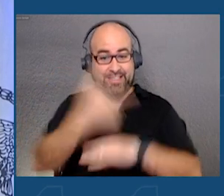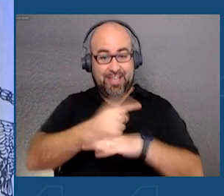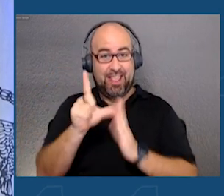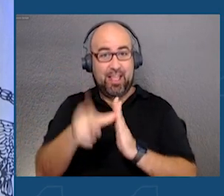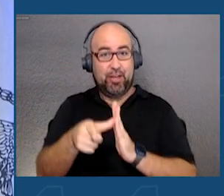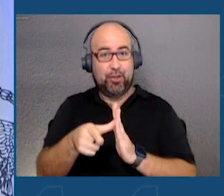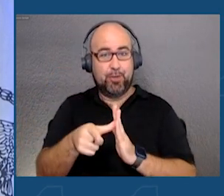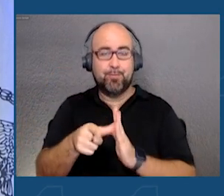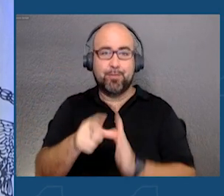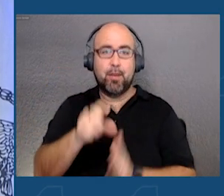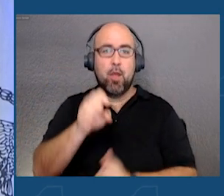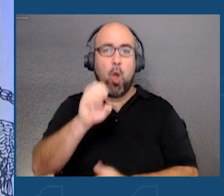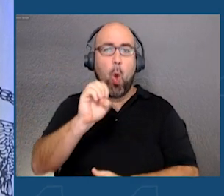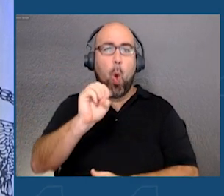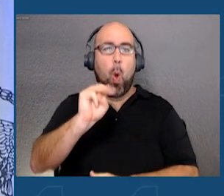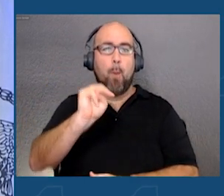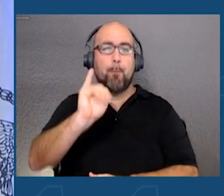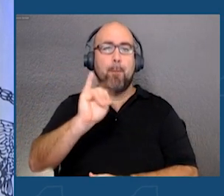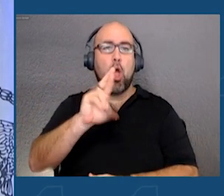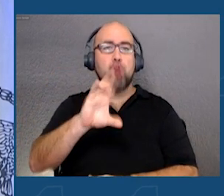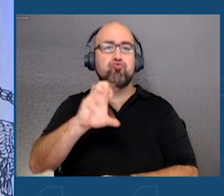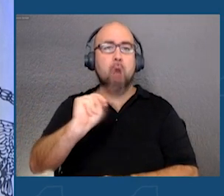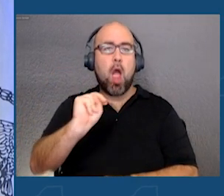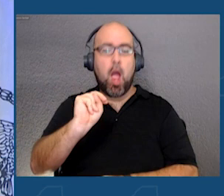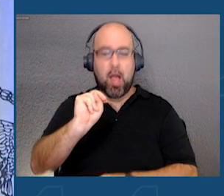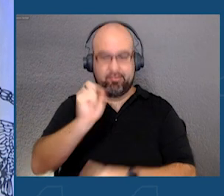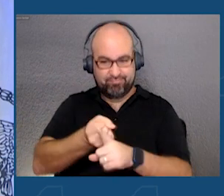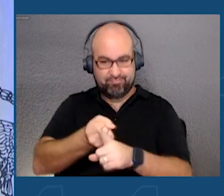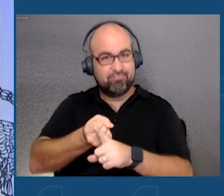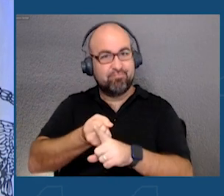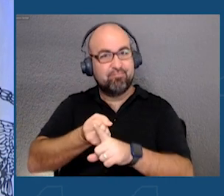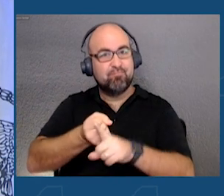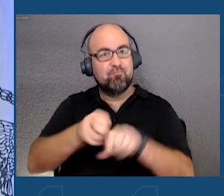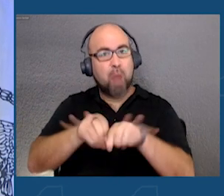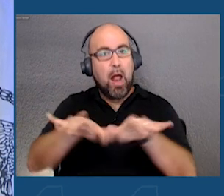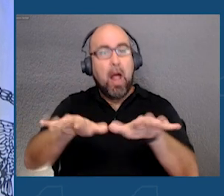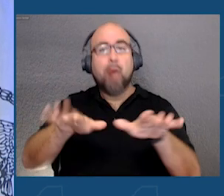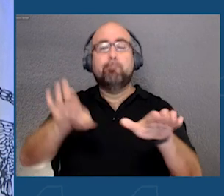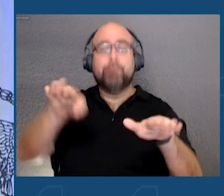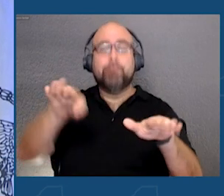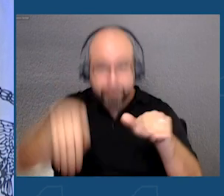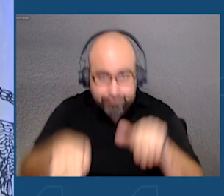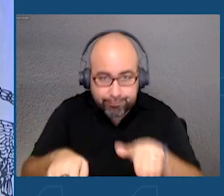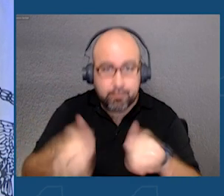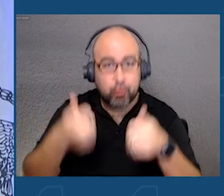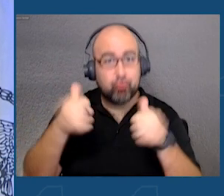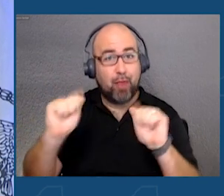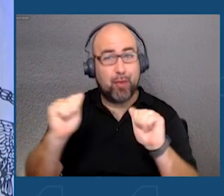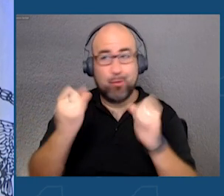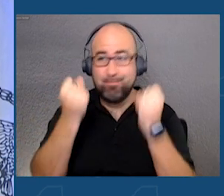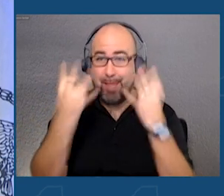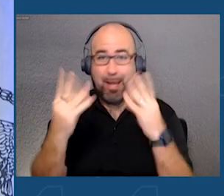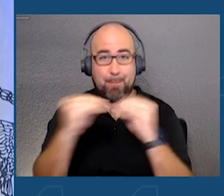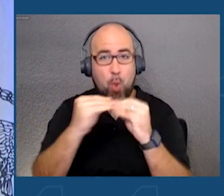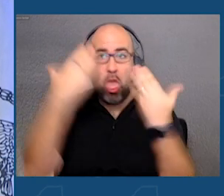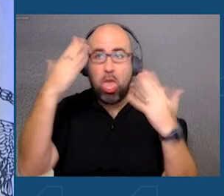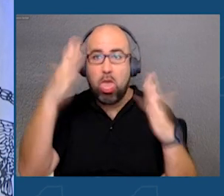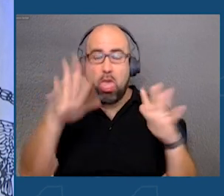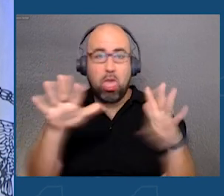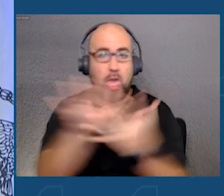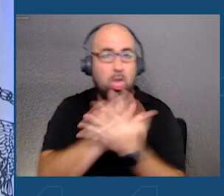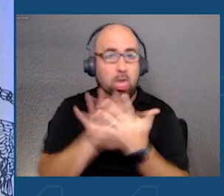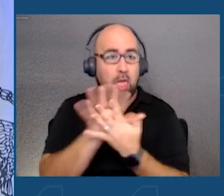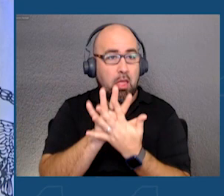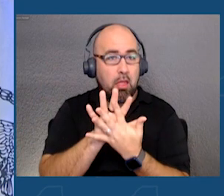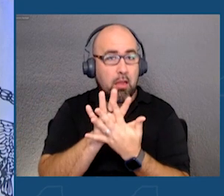Omicron, another variant, would take us down, or at least try to. A lot of unknown back then. But as I said to you then, and I